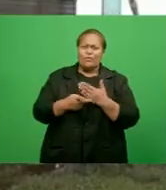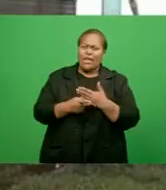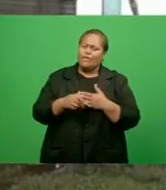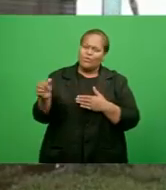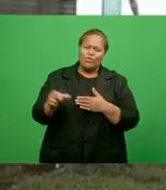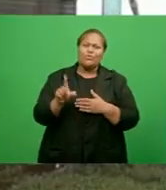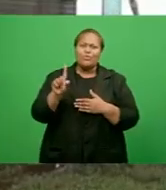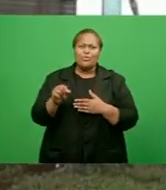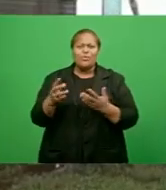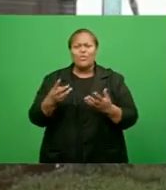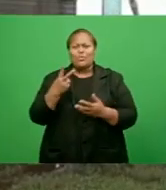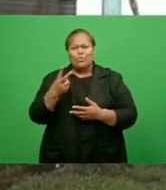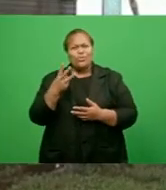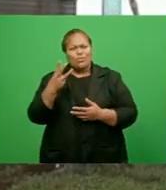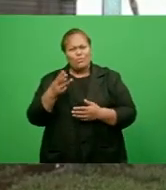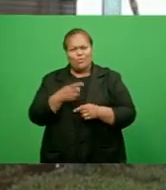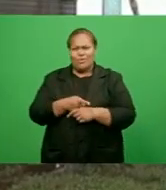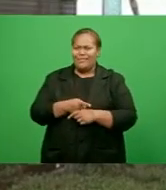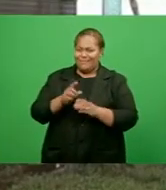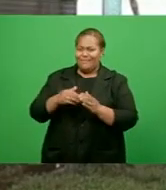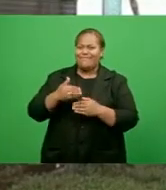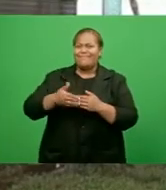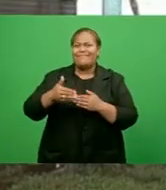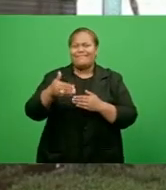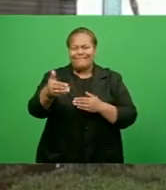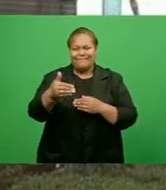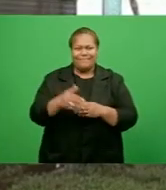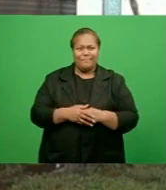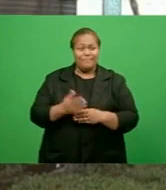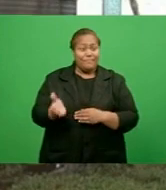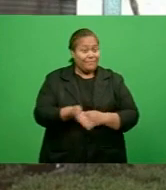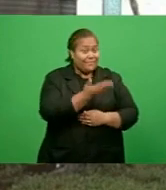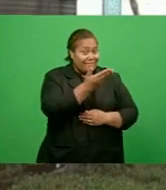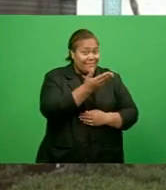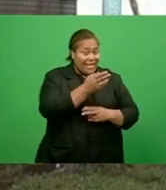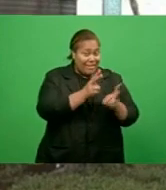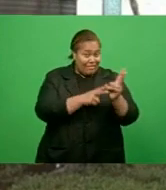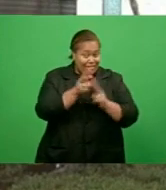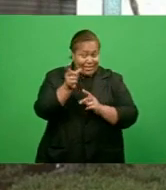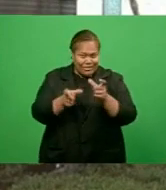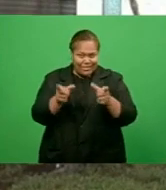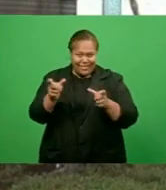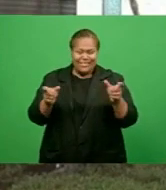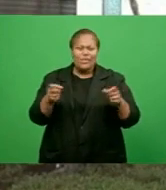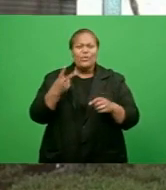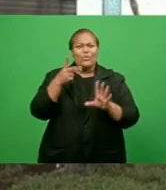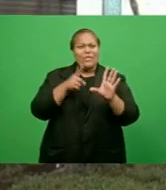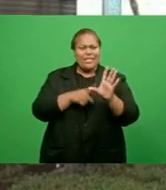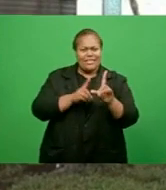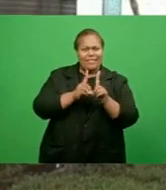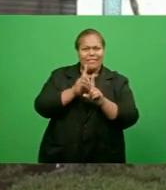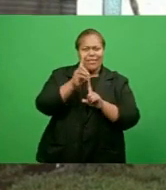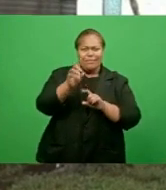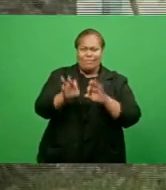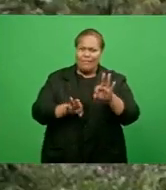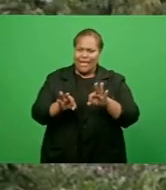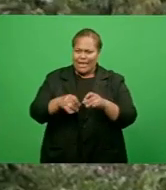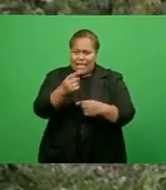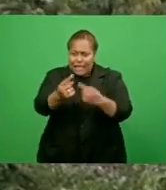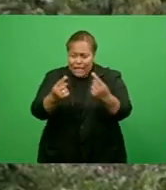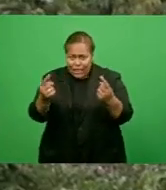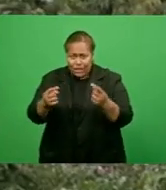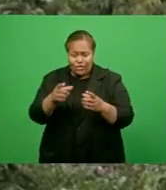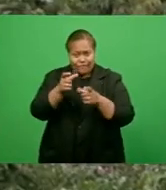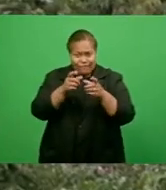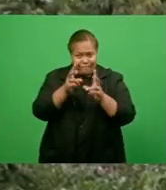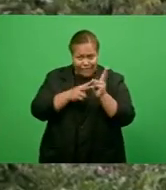time. Naibindamo villages have embarked on a 2-year development plan where each male villager, particularly the youth,